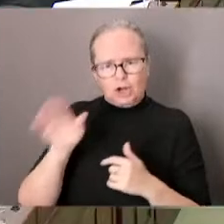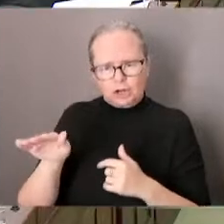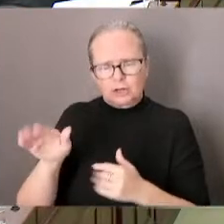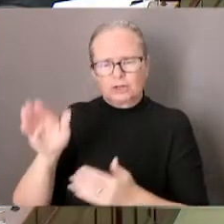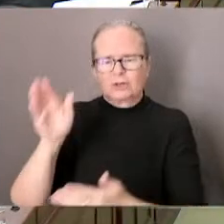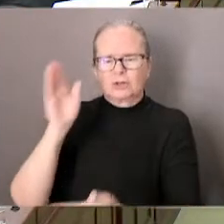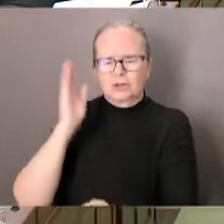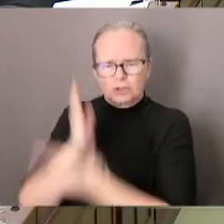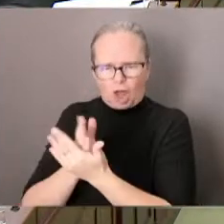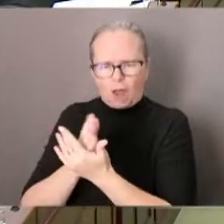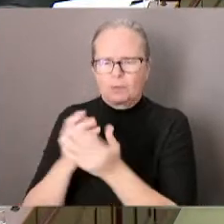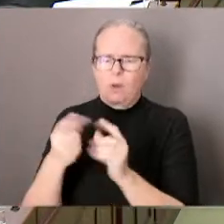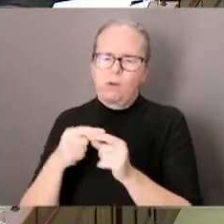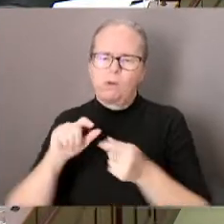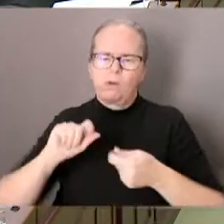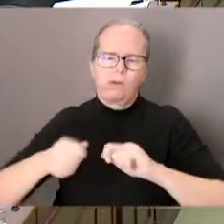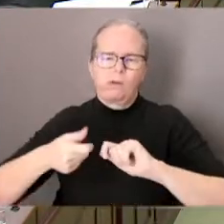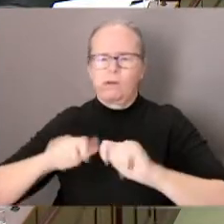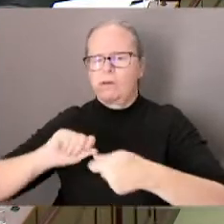us